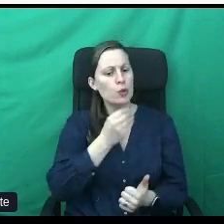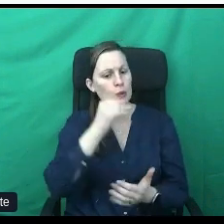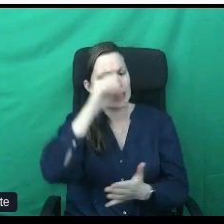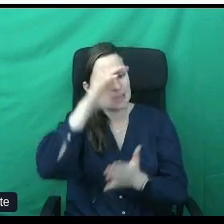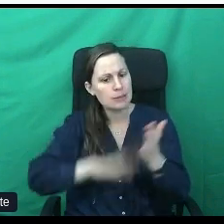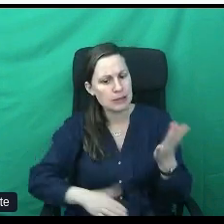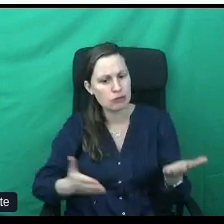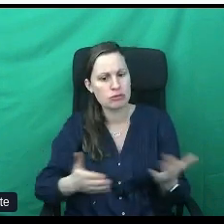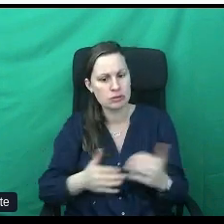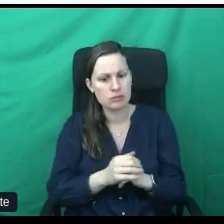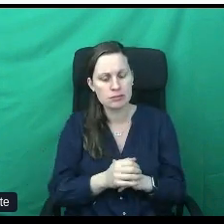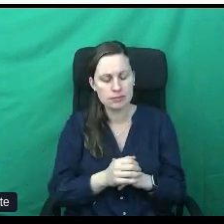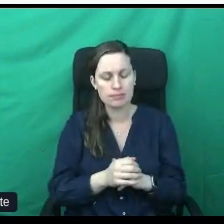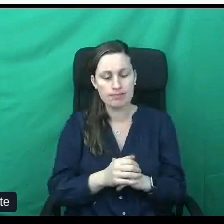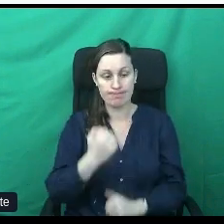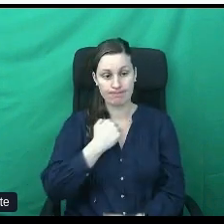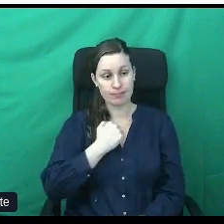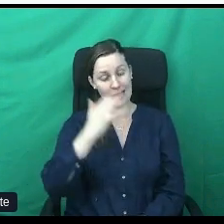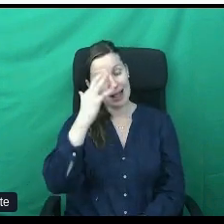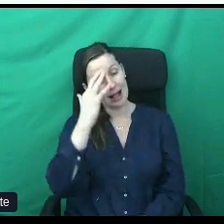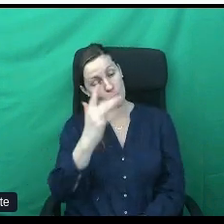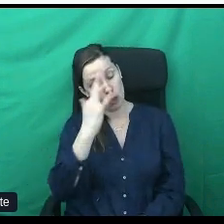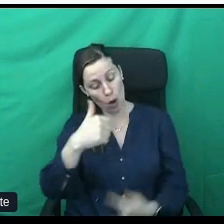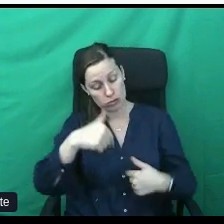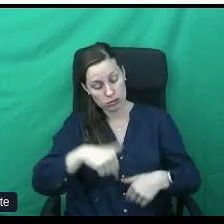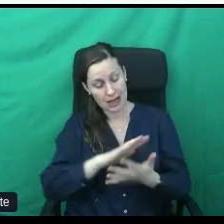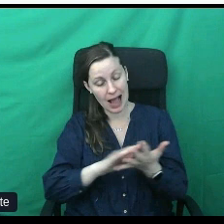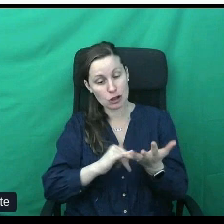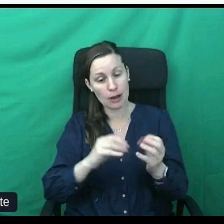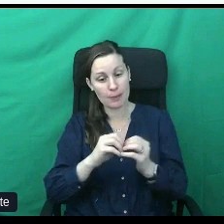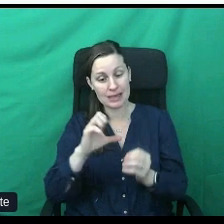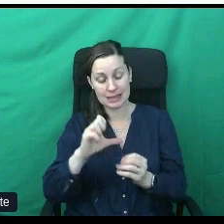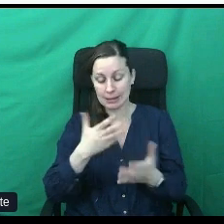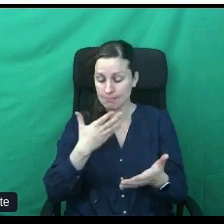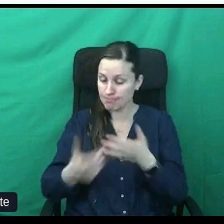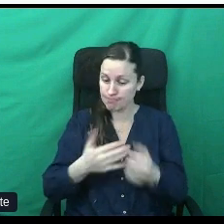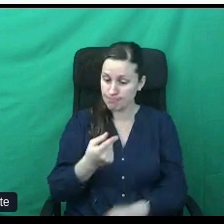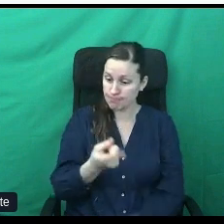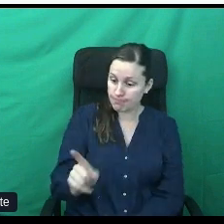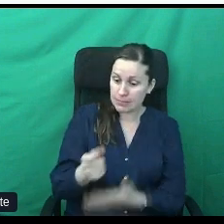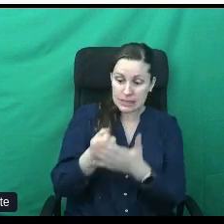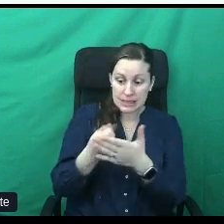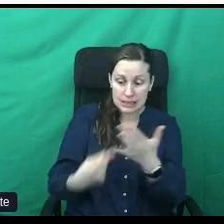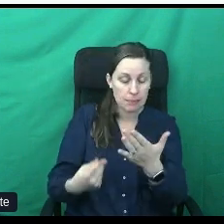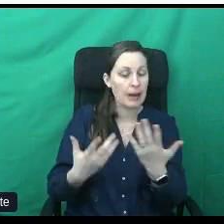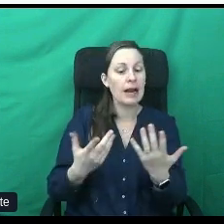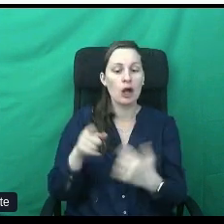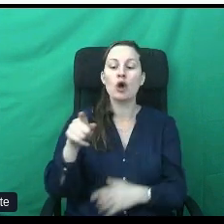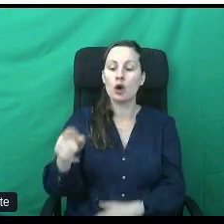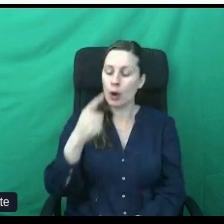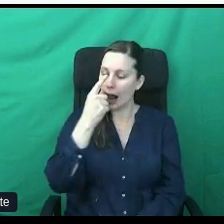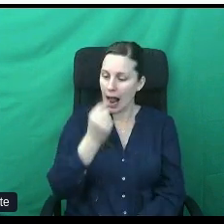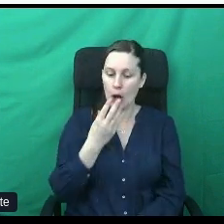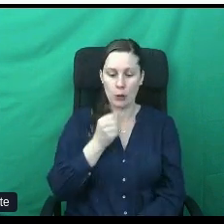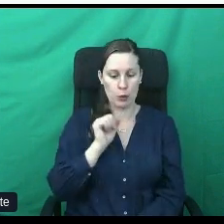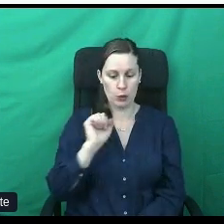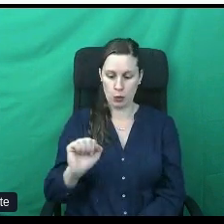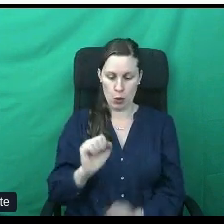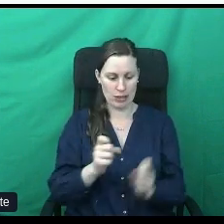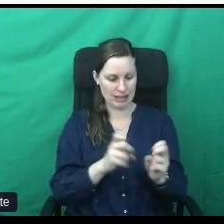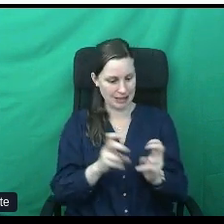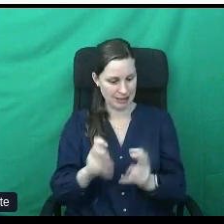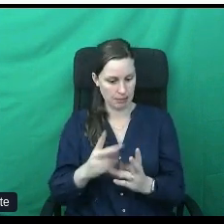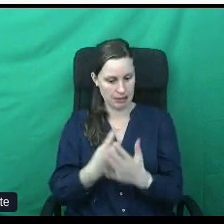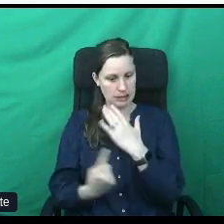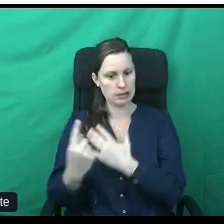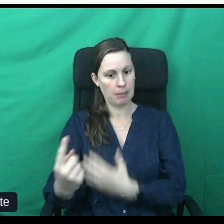So our ethos at HSBC is that no matter what your disability, you can use your staff systems independently. We want